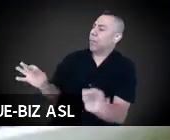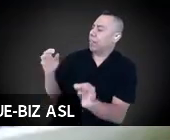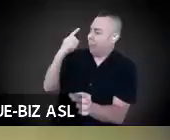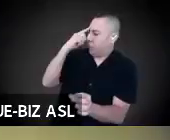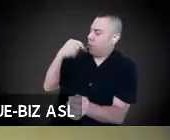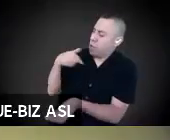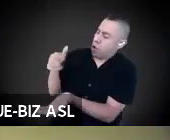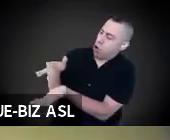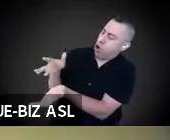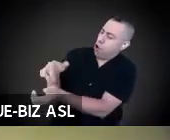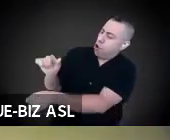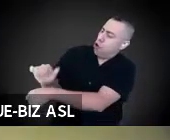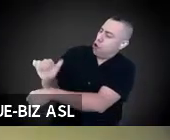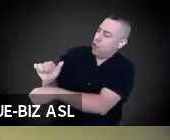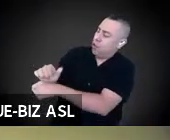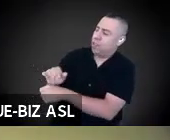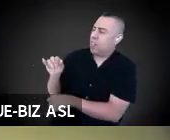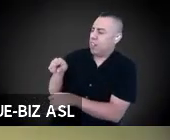Property.